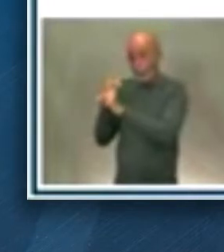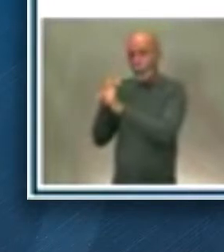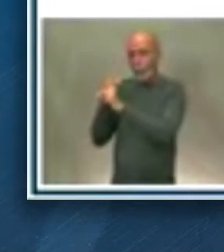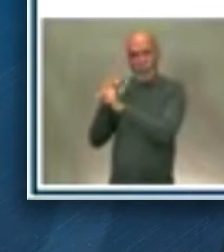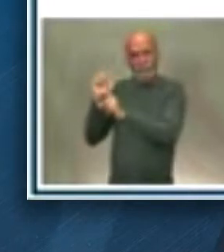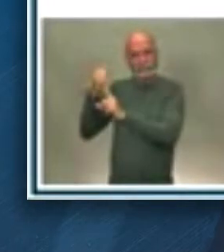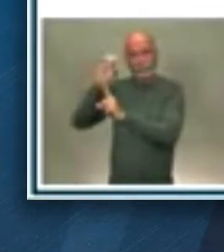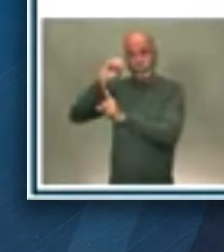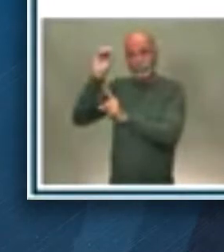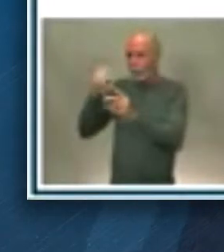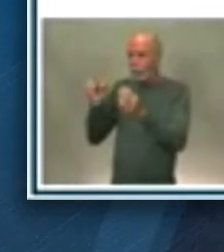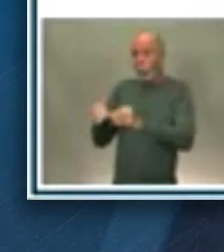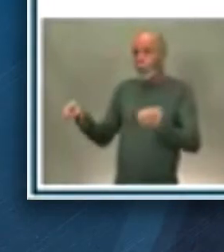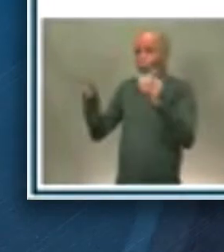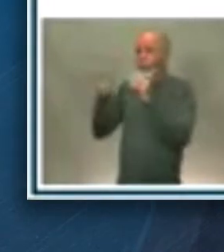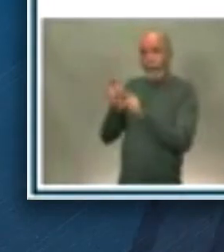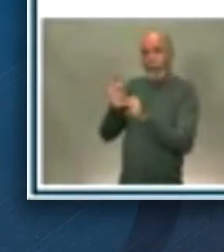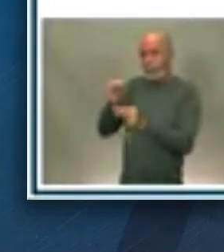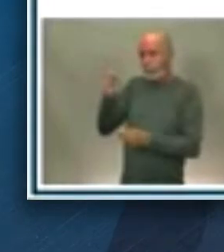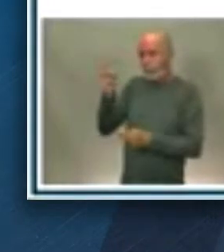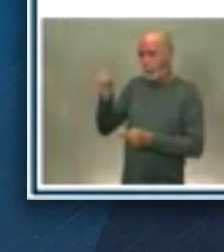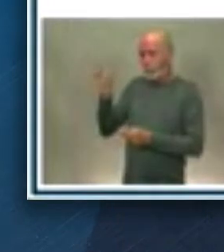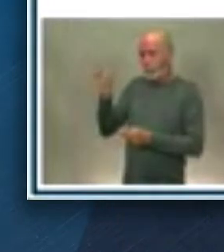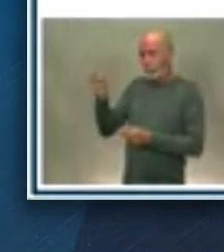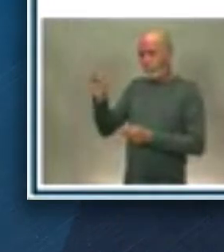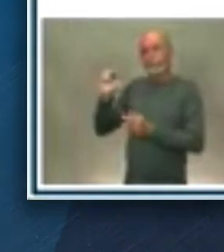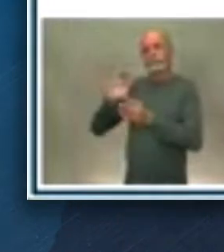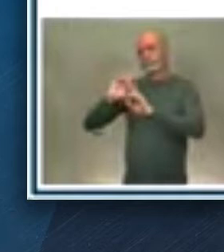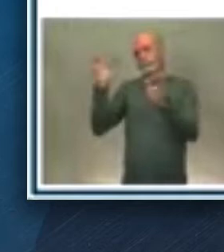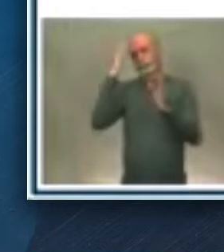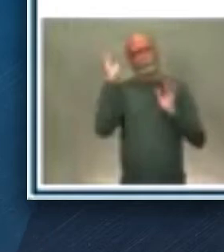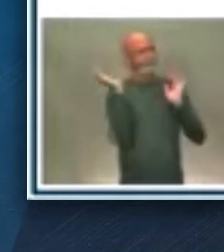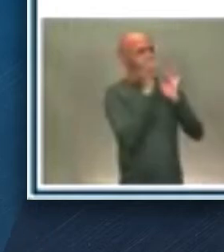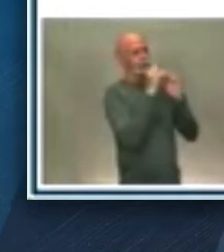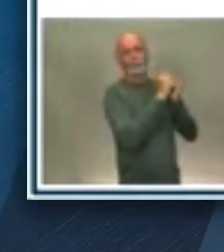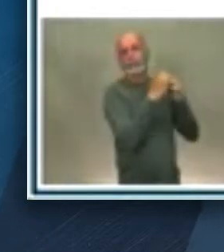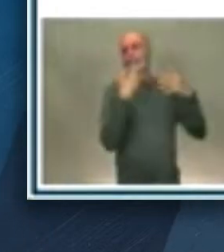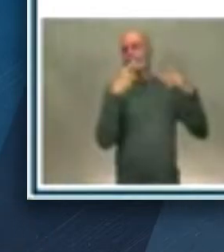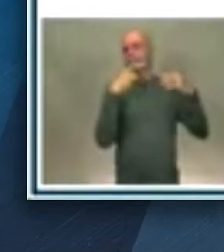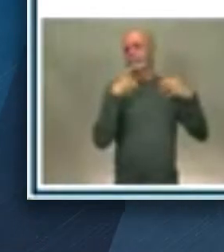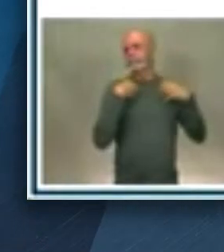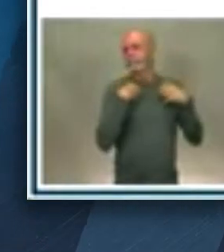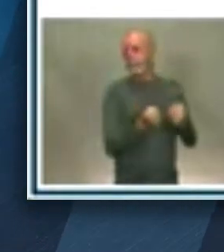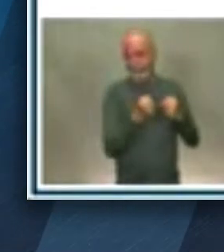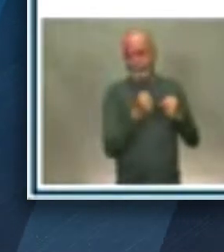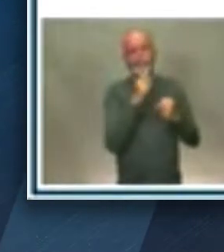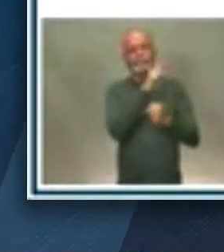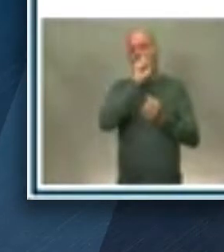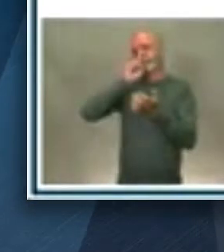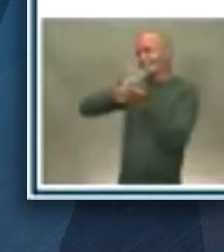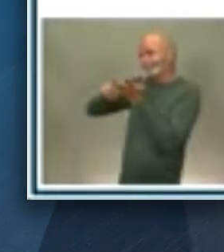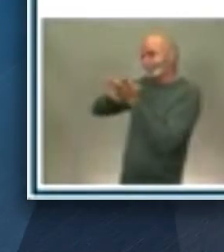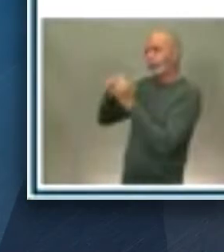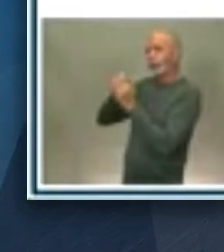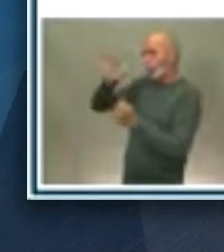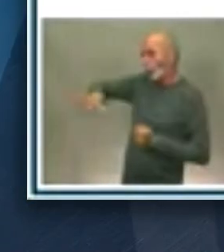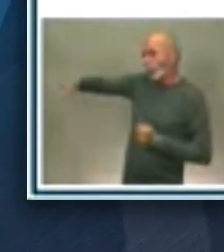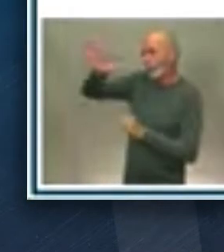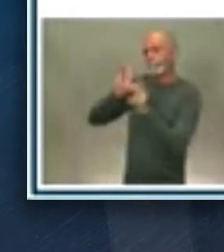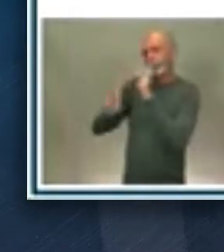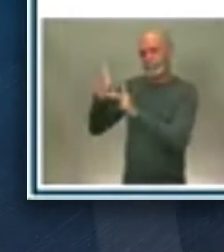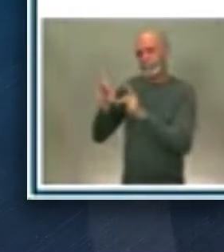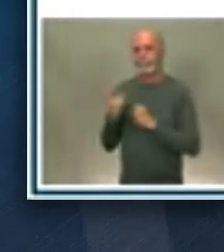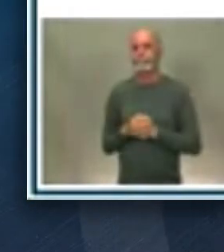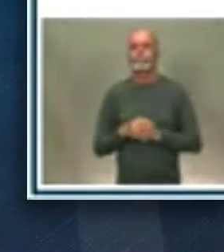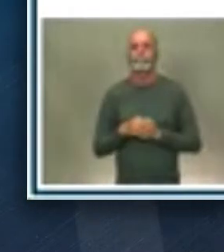know how to timely contact local public health. Next, we'll go to the Guysborough Journal, Lois Ann Dort. Go